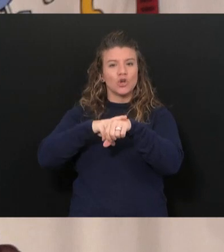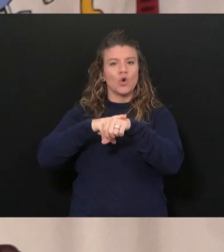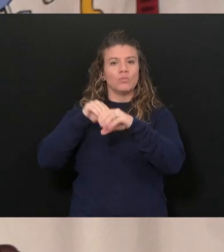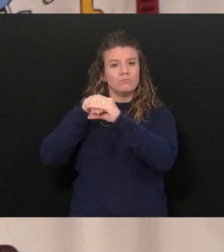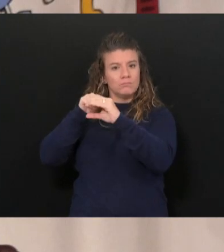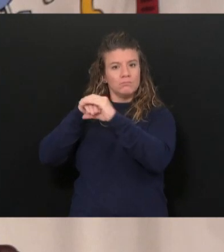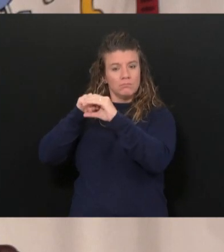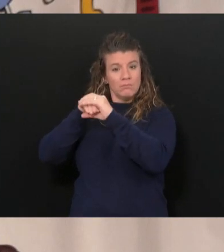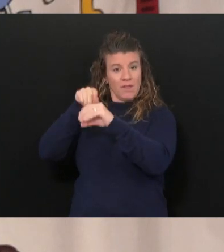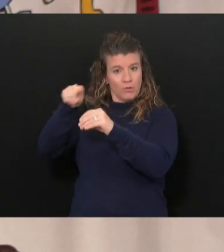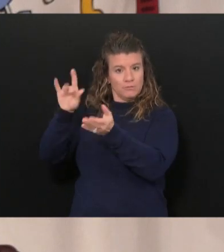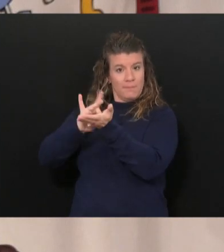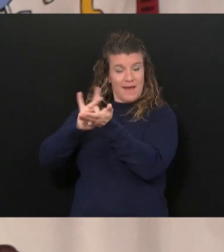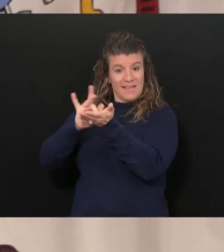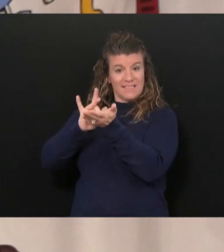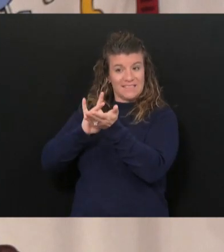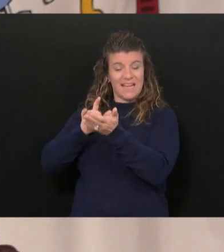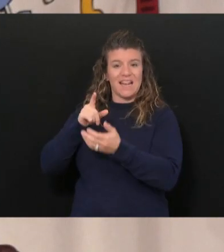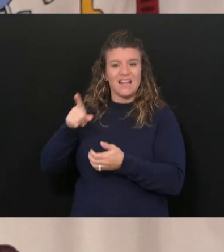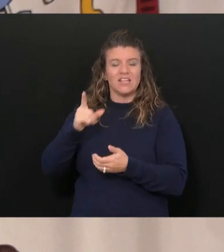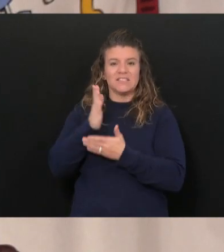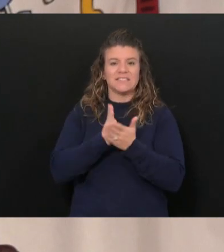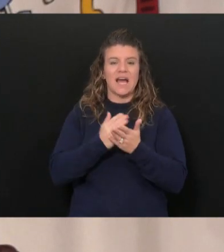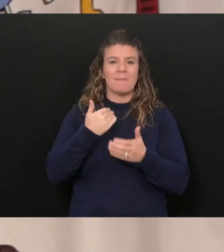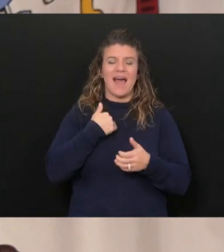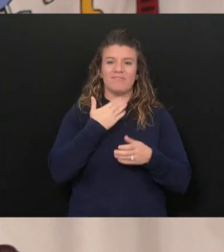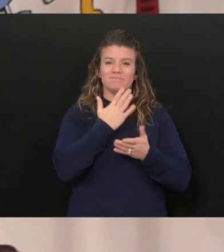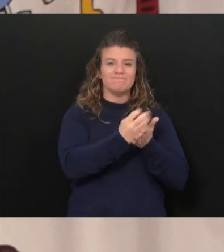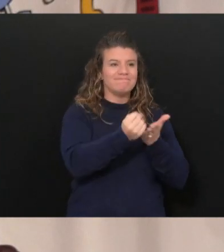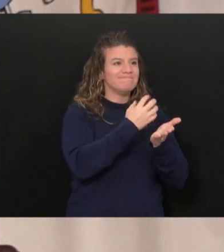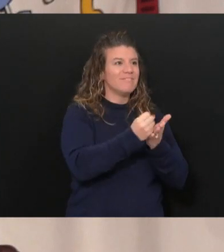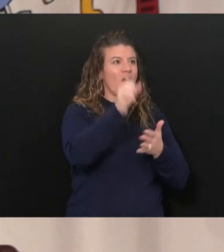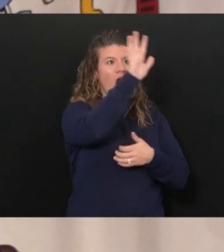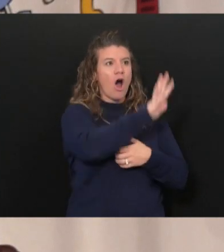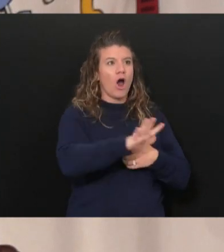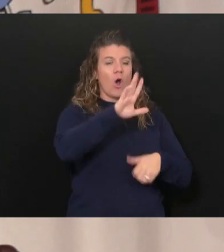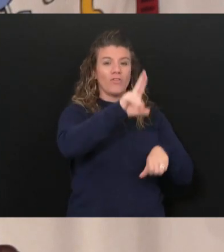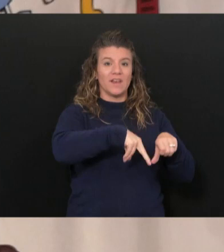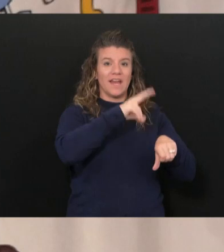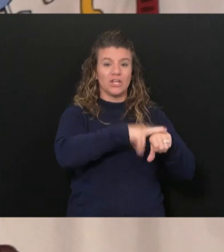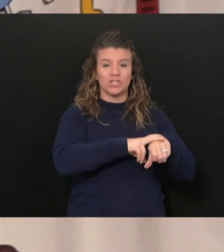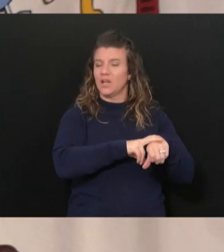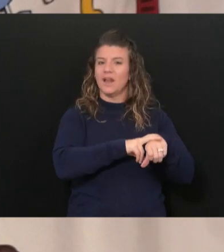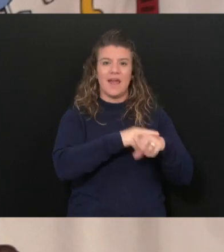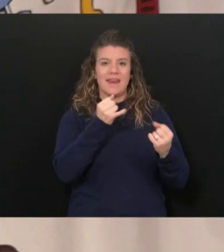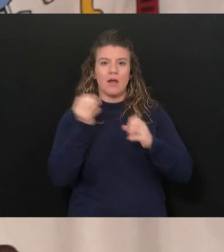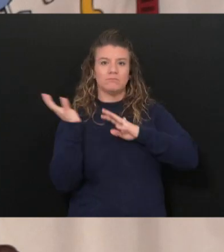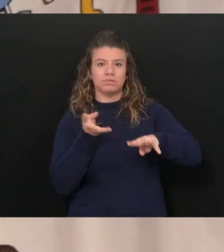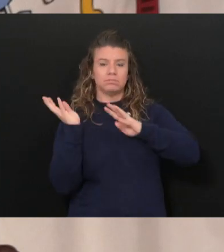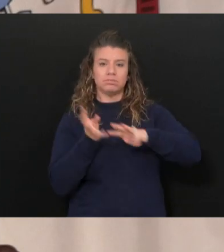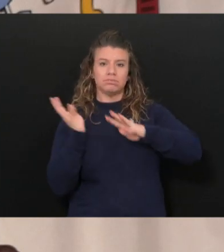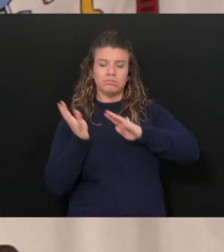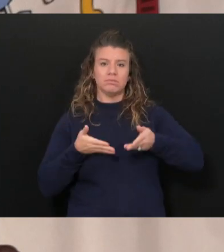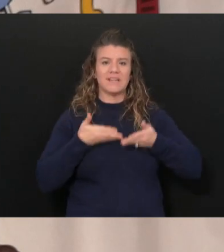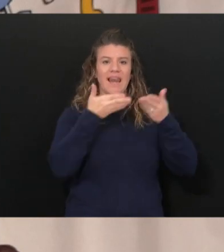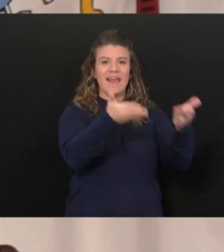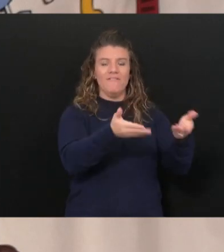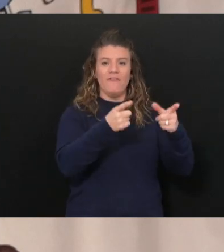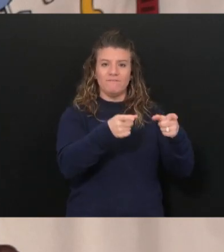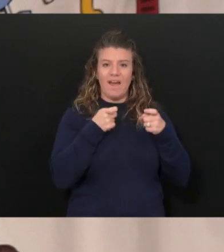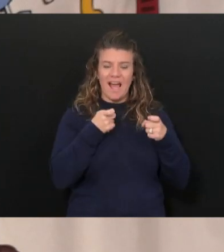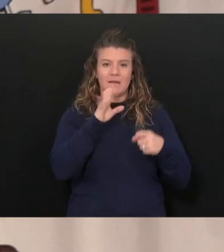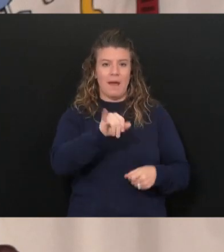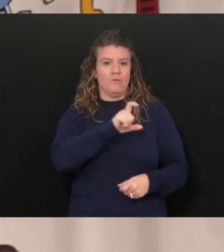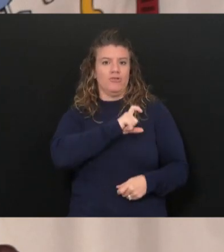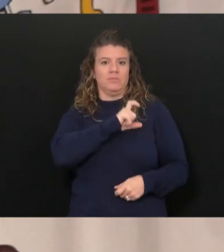medications that have shortages nationwide, but have been delivered quickly by our troopers to make sure they get to the